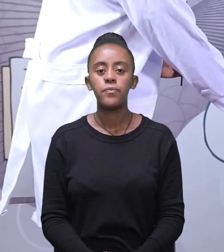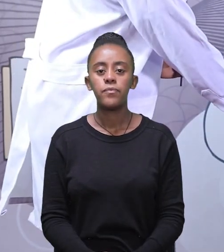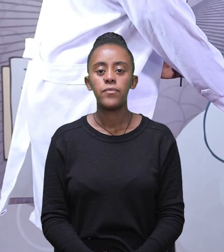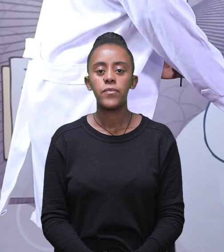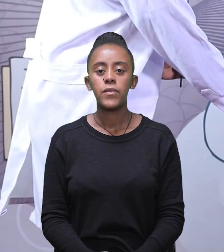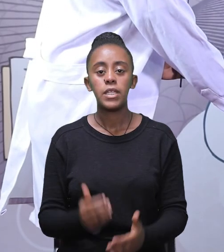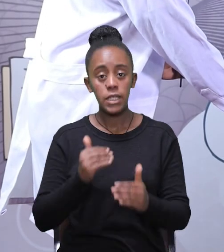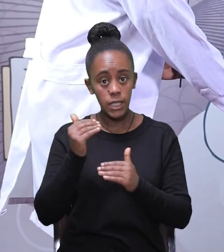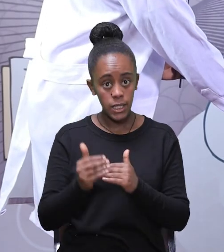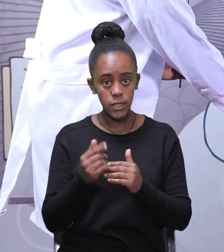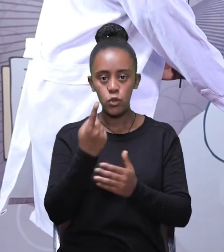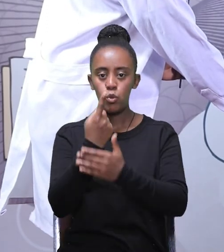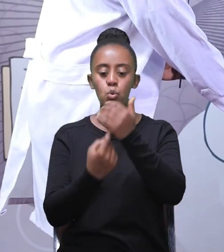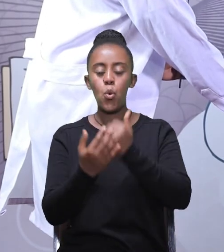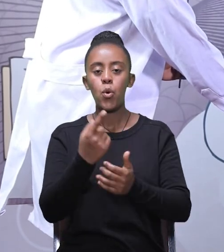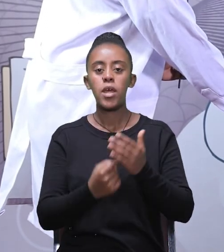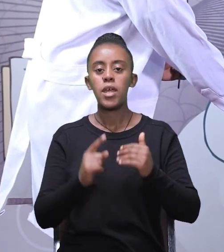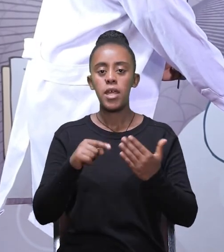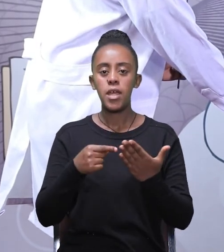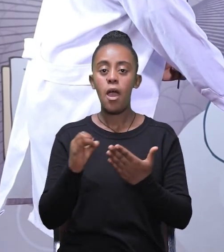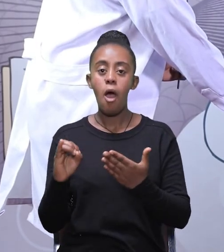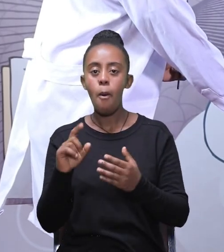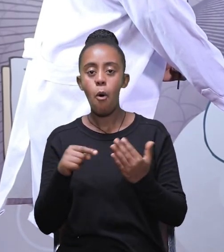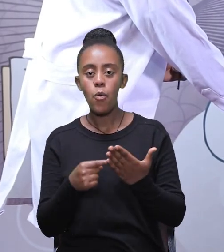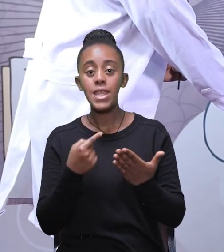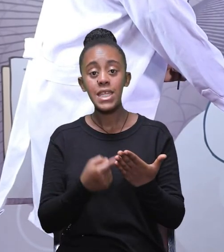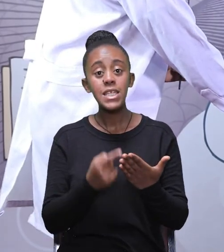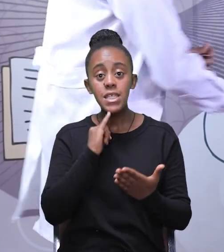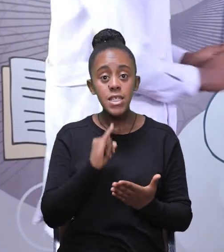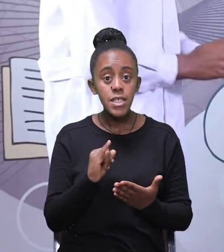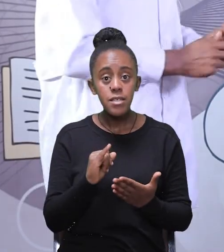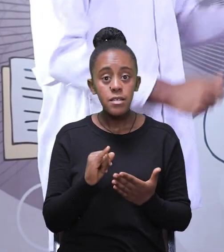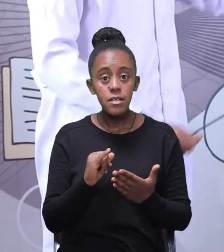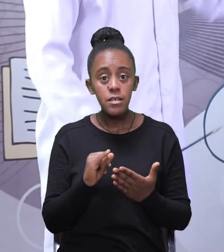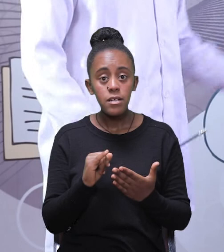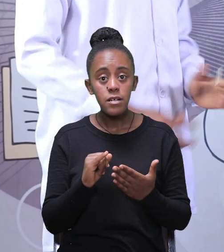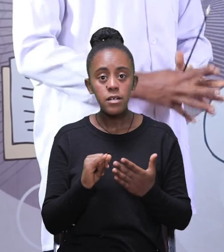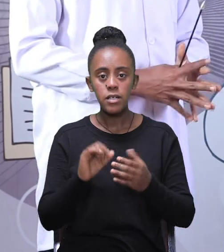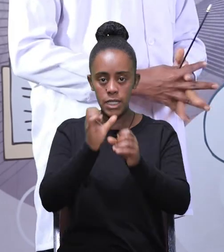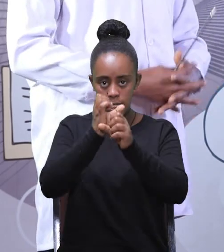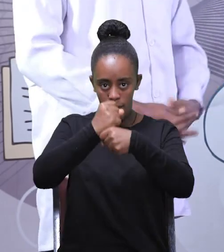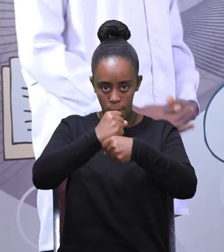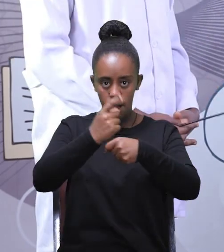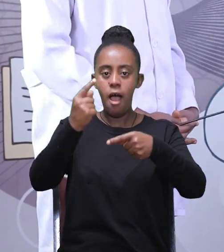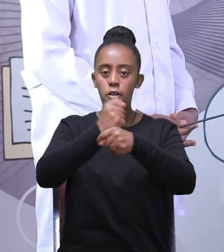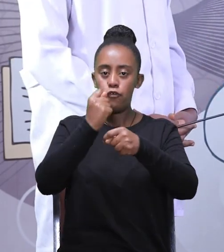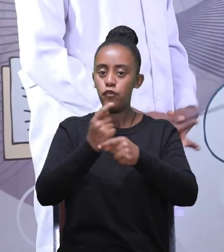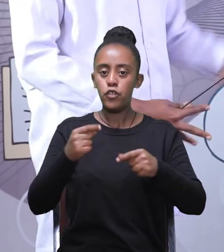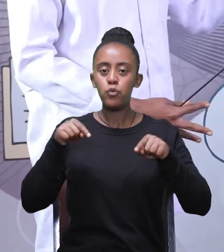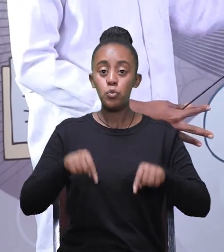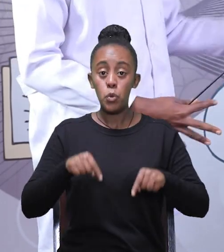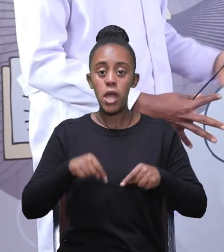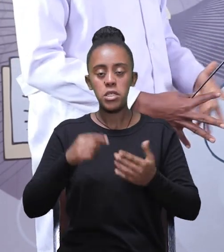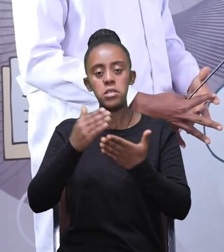The next point is talking about, this is, by the way, this is the summary activity for today's lesson. This